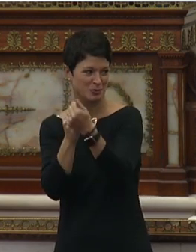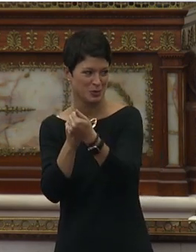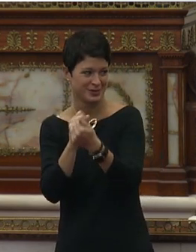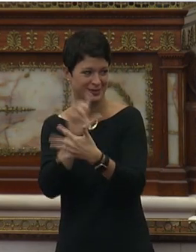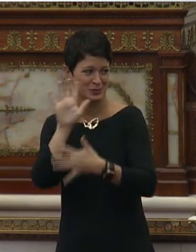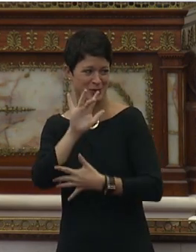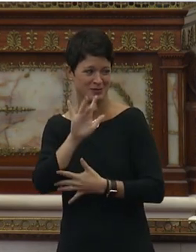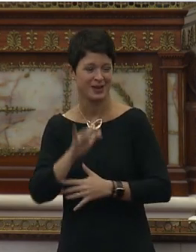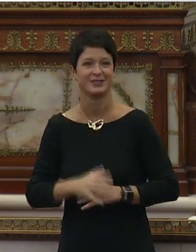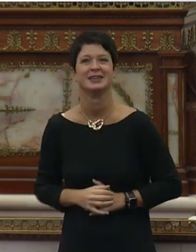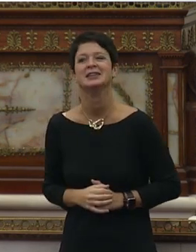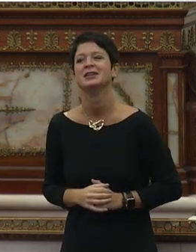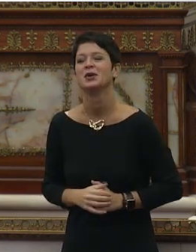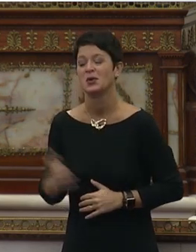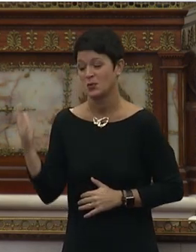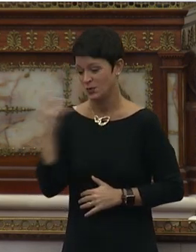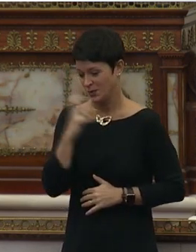recommendation.